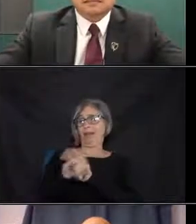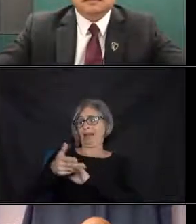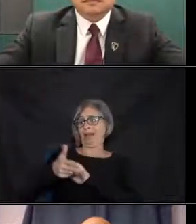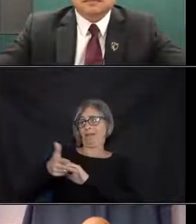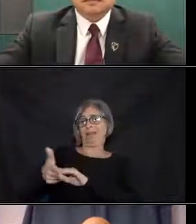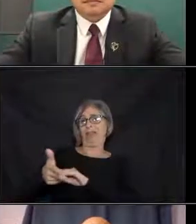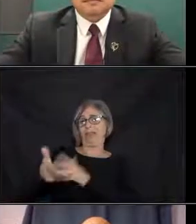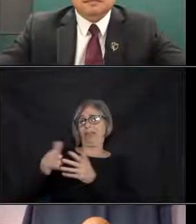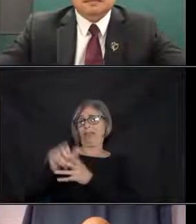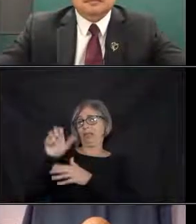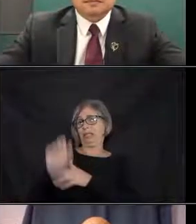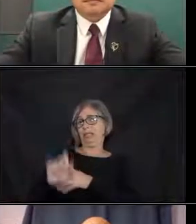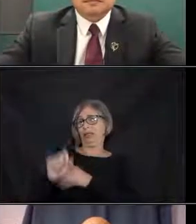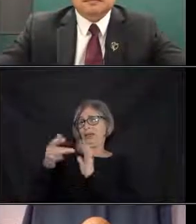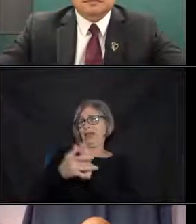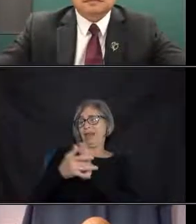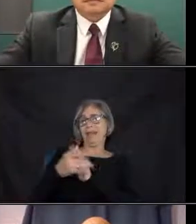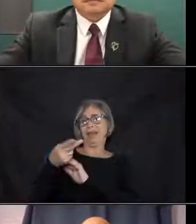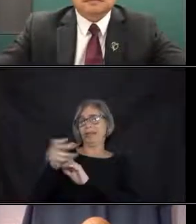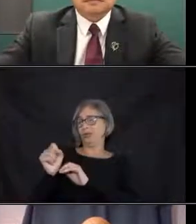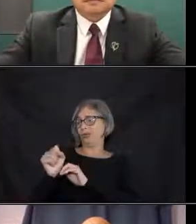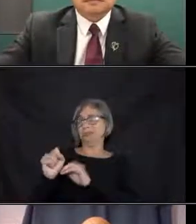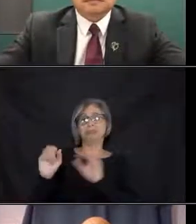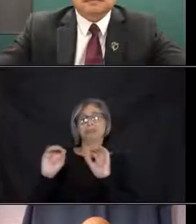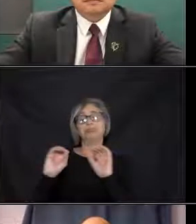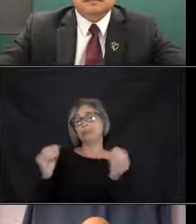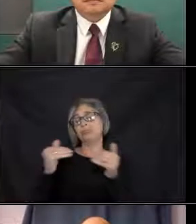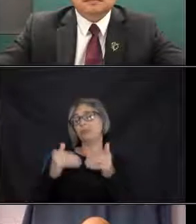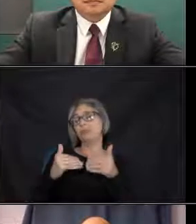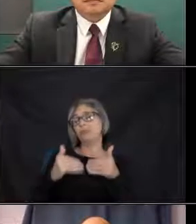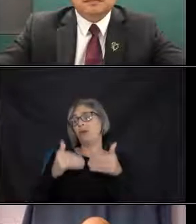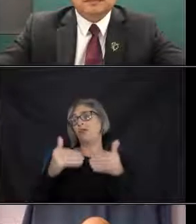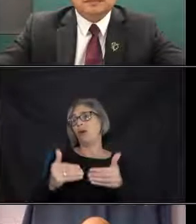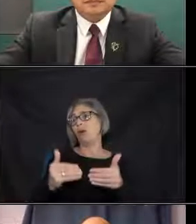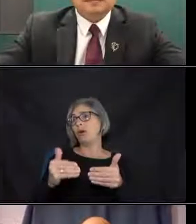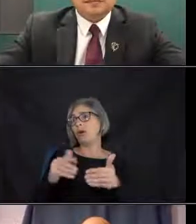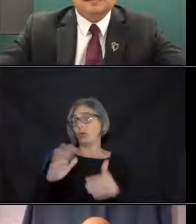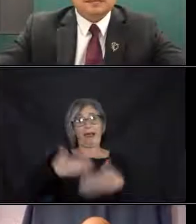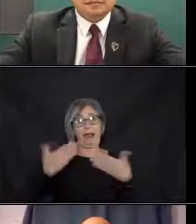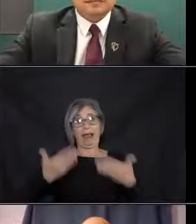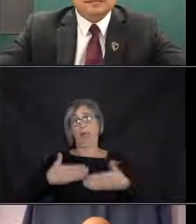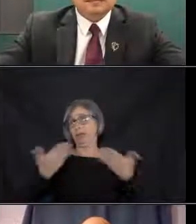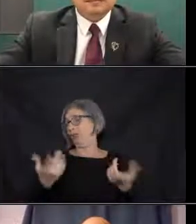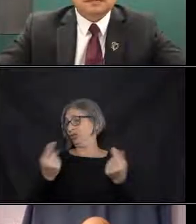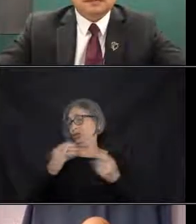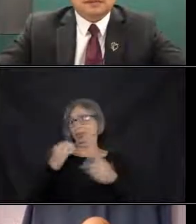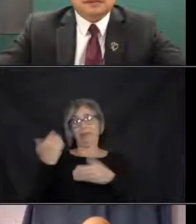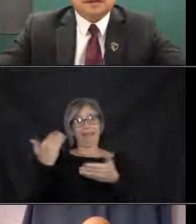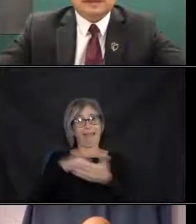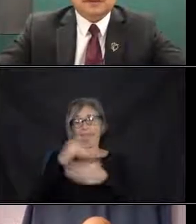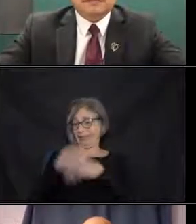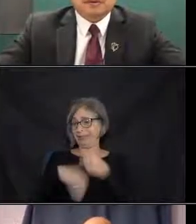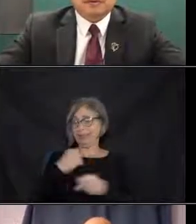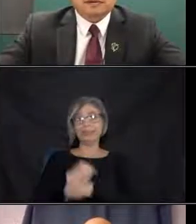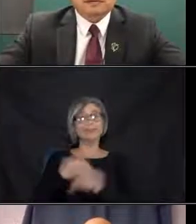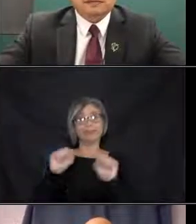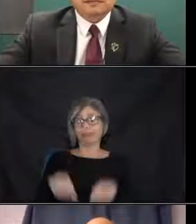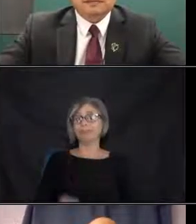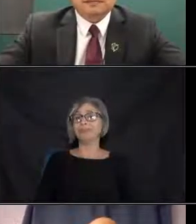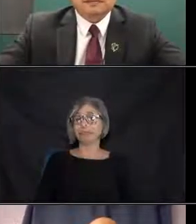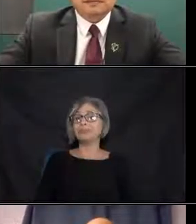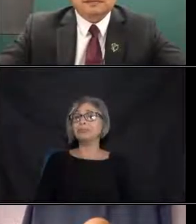or South Tech, knowing moving forward, you're all good with it, we'll do it each year. We'd be happy to. So we'll. That has my